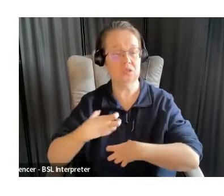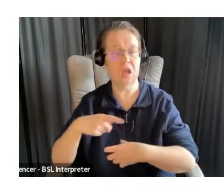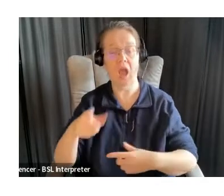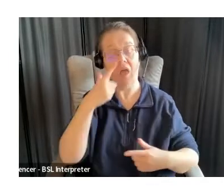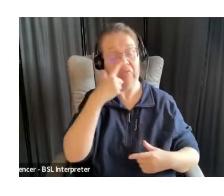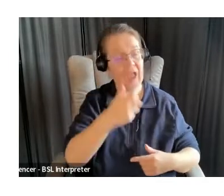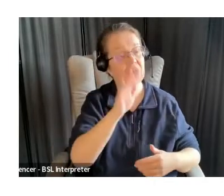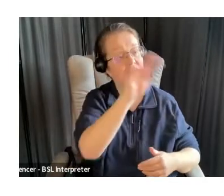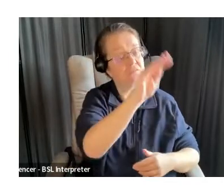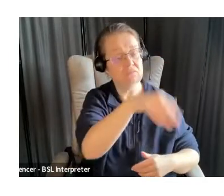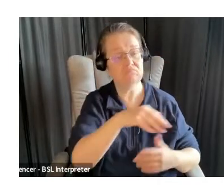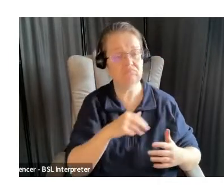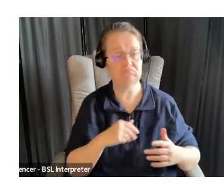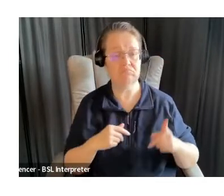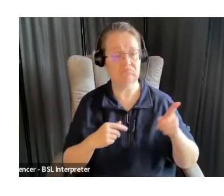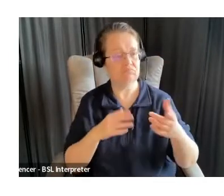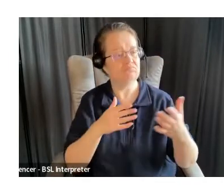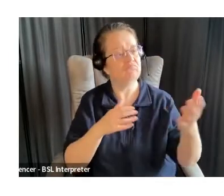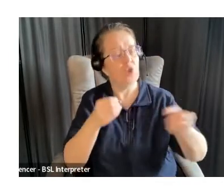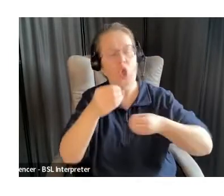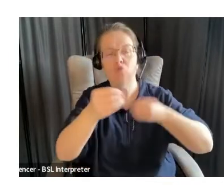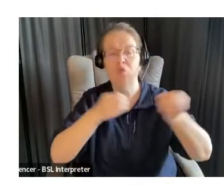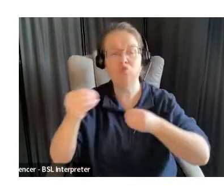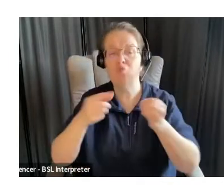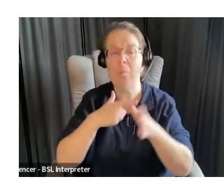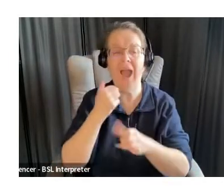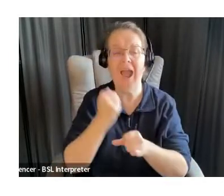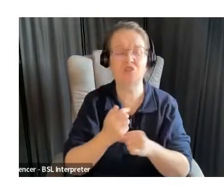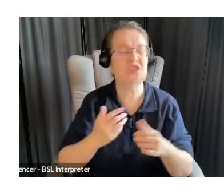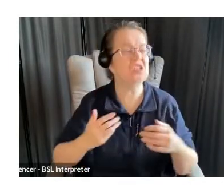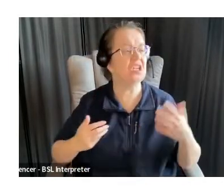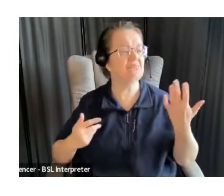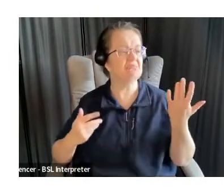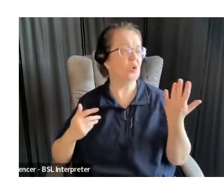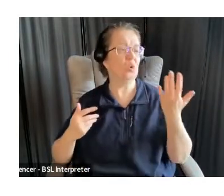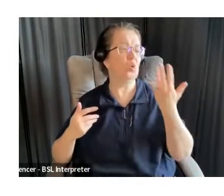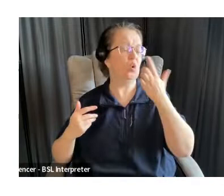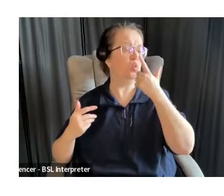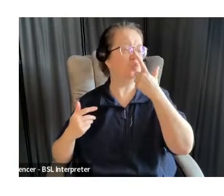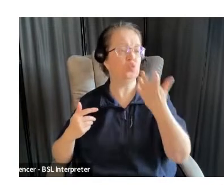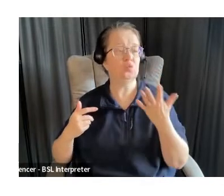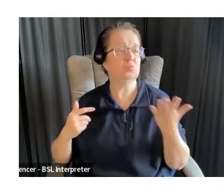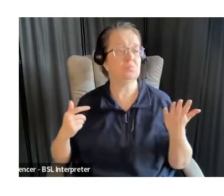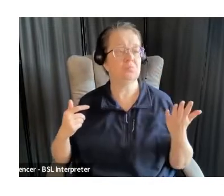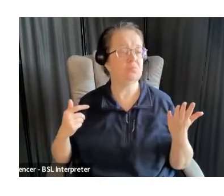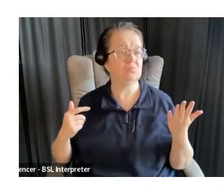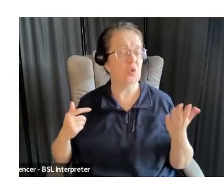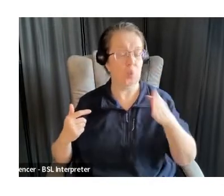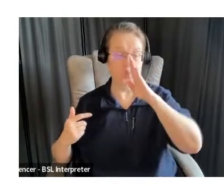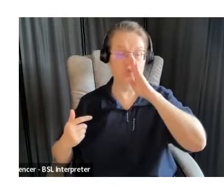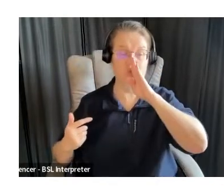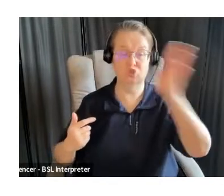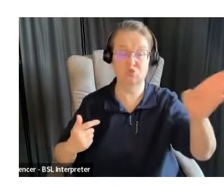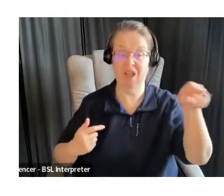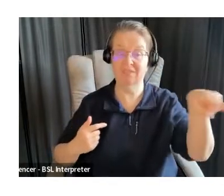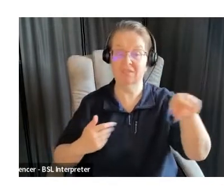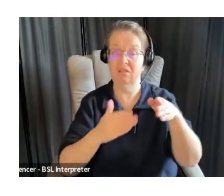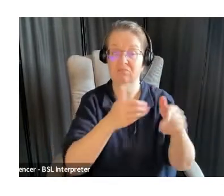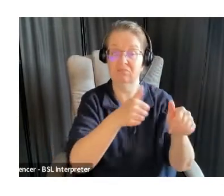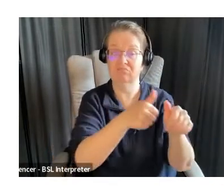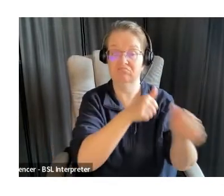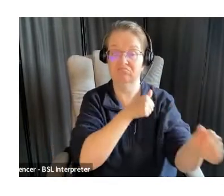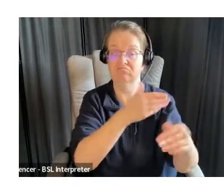recruiter. Now, you may be working with a recruitment agency, or you may also be working directly with the recruiter